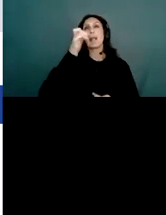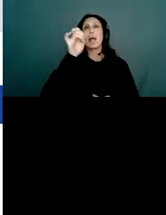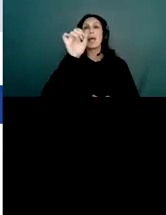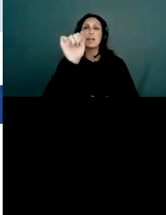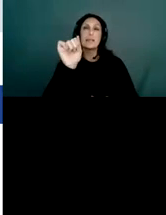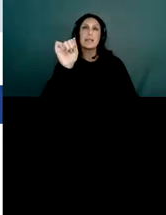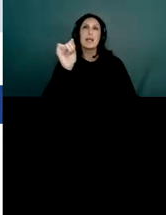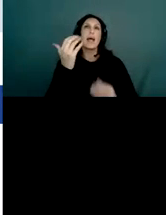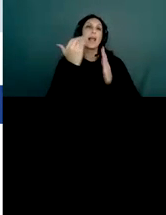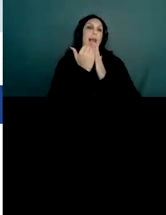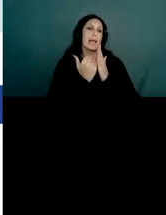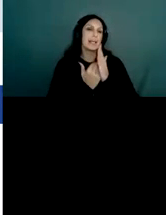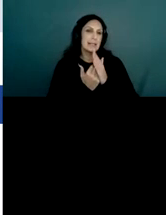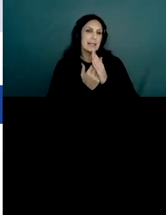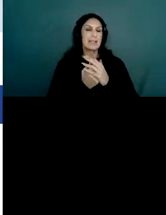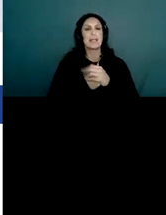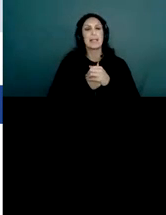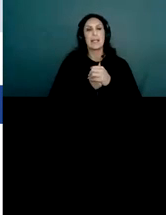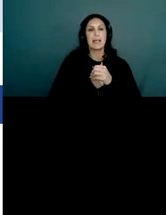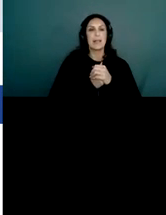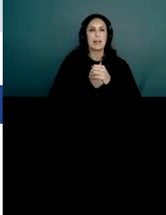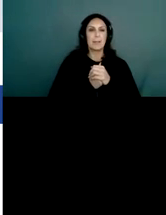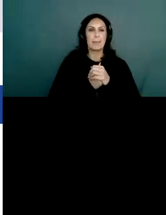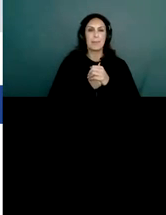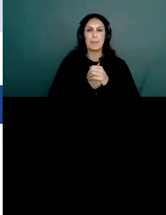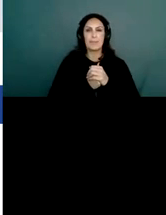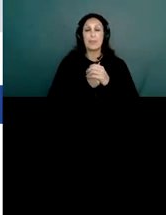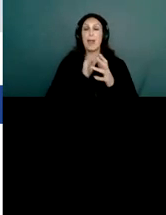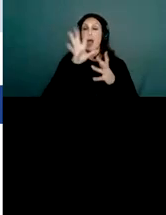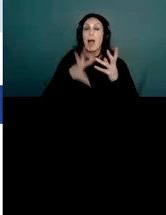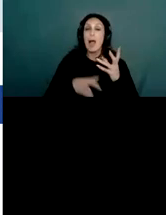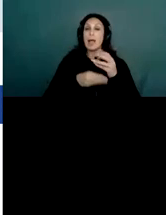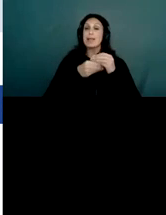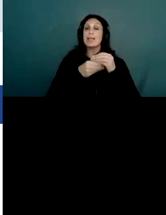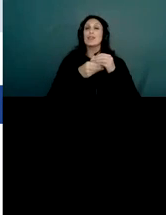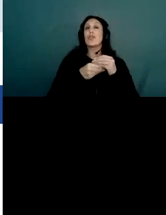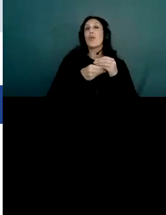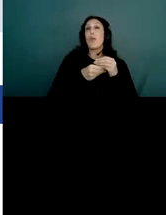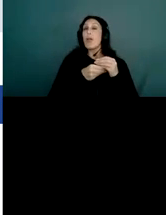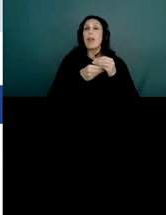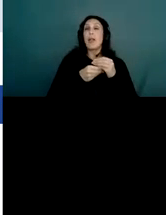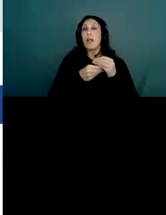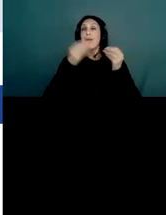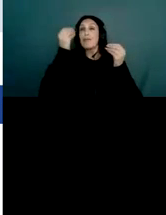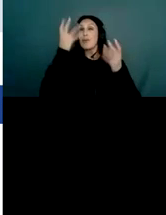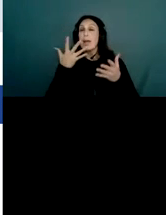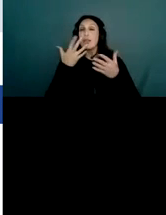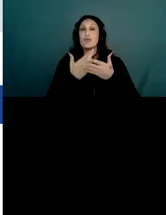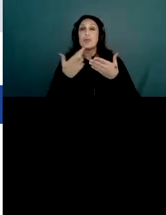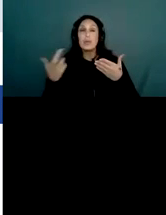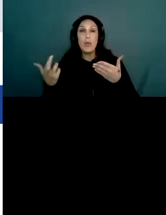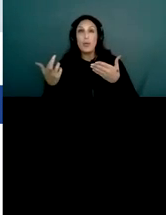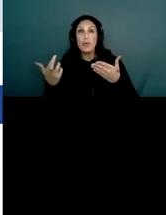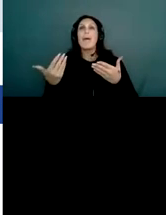do the UK version because we're not there. And then in the additional resources, something that is different in PowerUp is it has